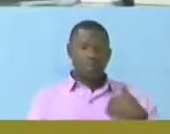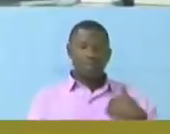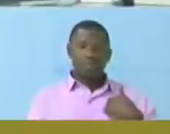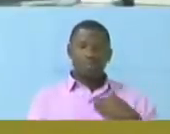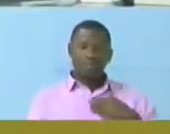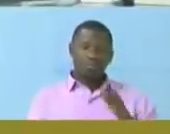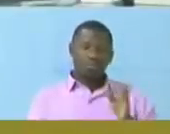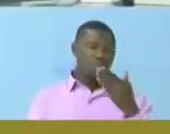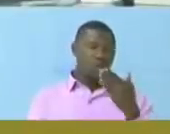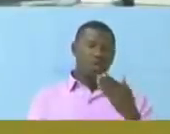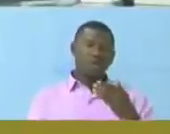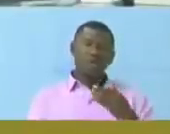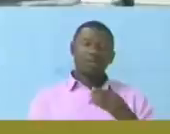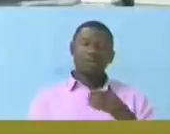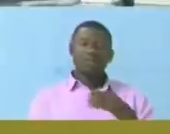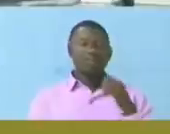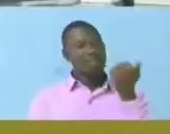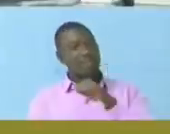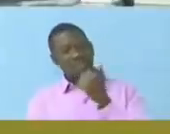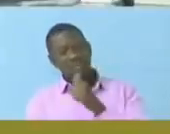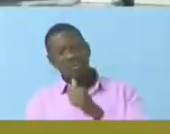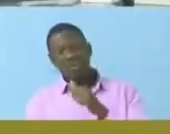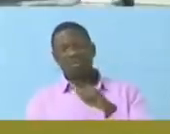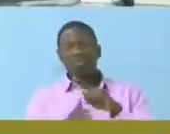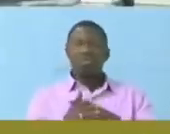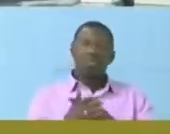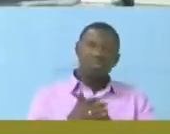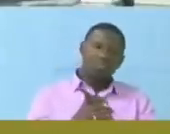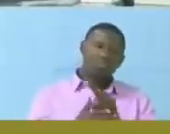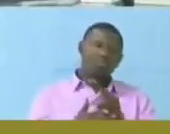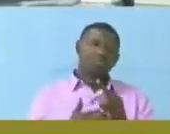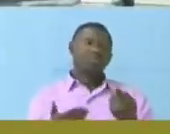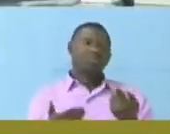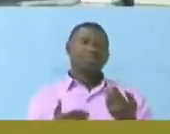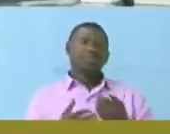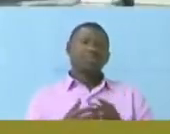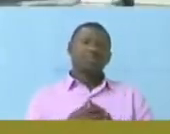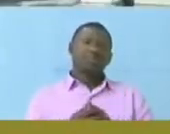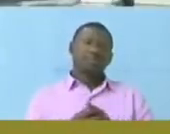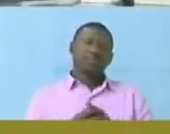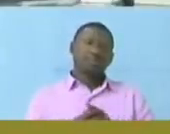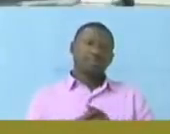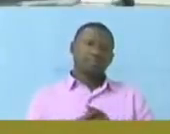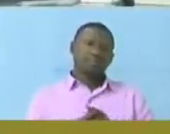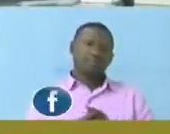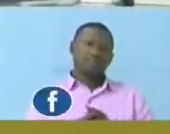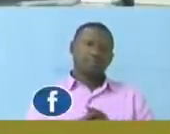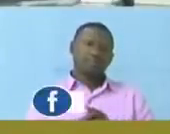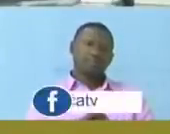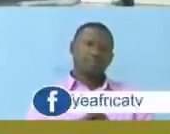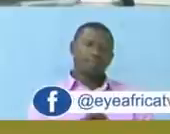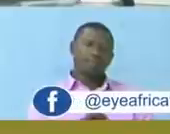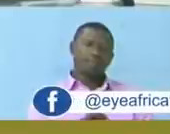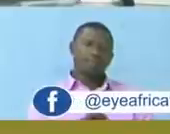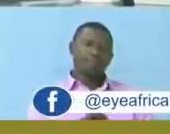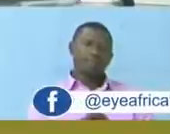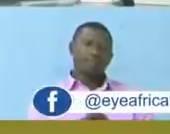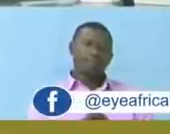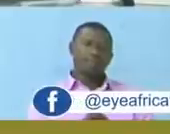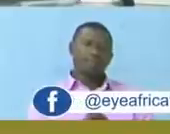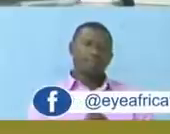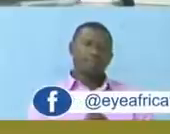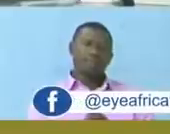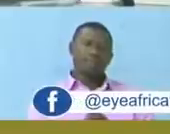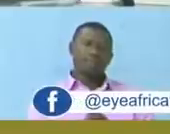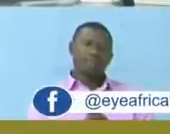those type of harassment. And mo kala dila melu la melu ba lo masata la malafi wala eta dum man